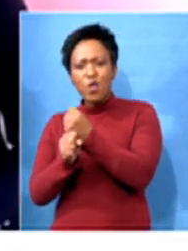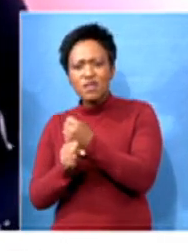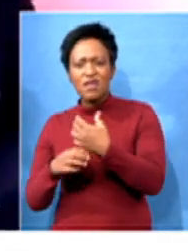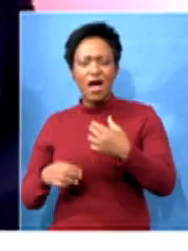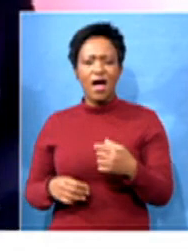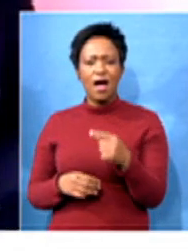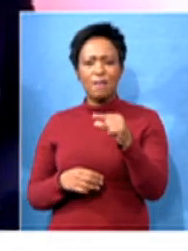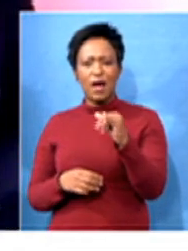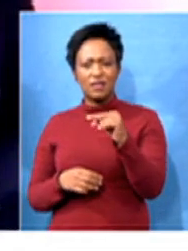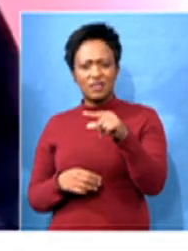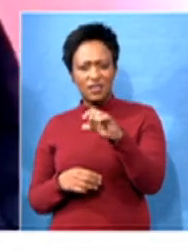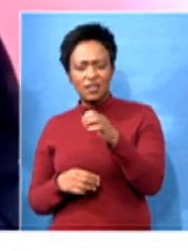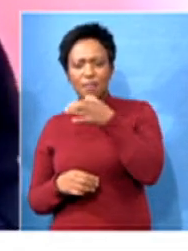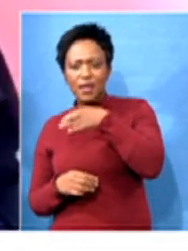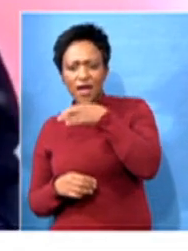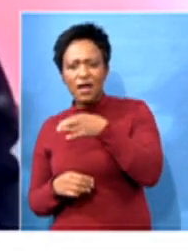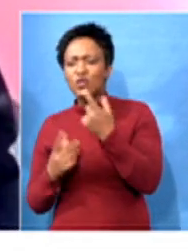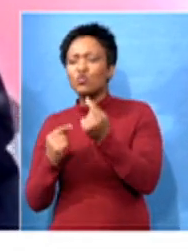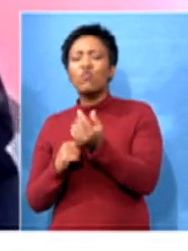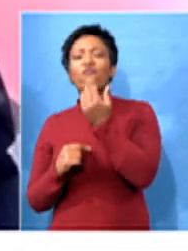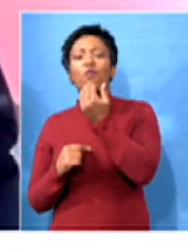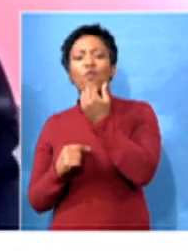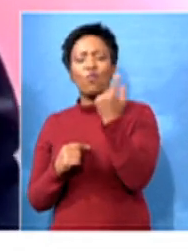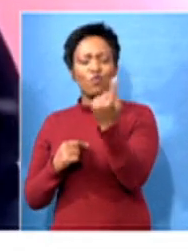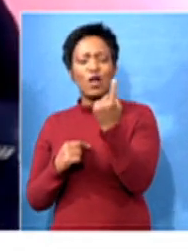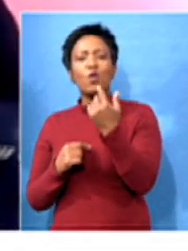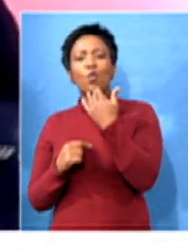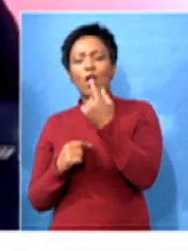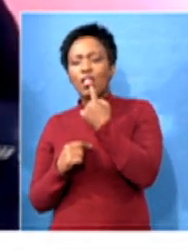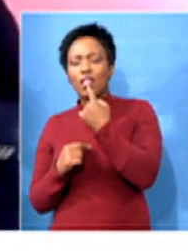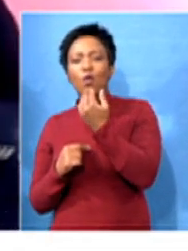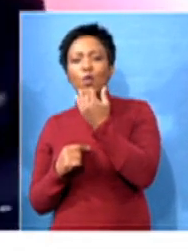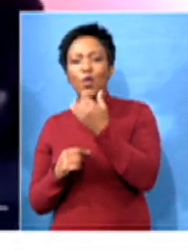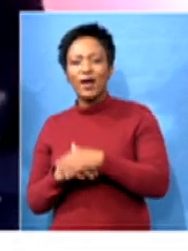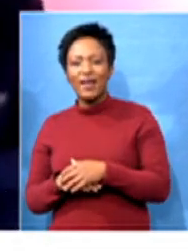and then you are Bonang and you look like that. Who's eating? Who's tasting?